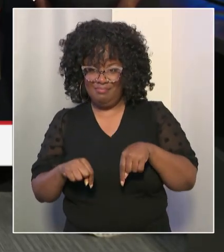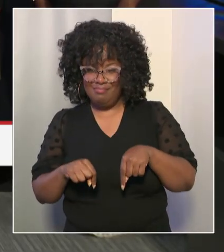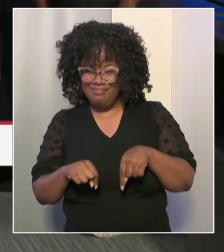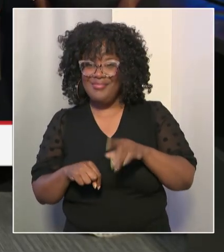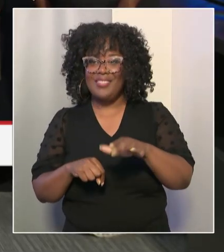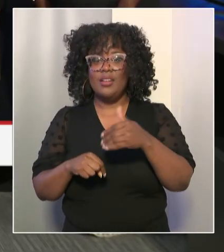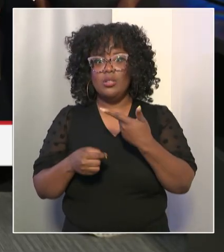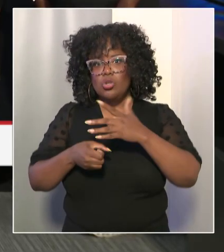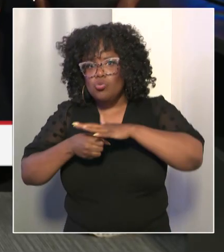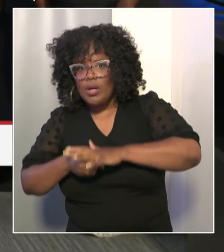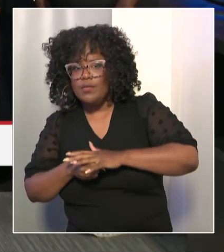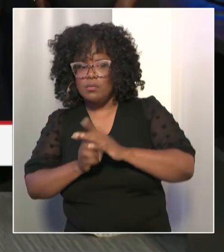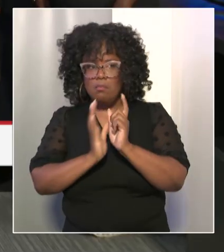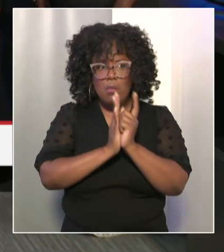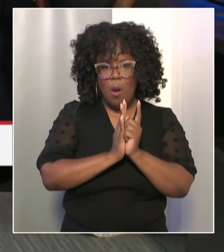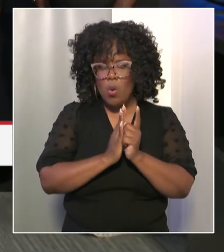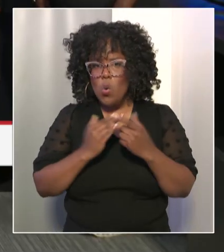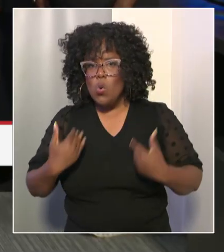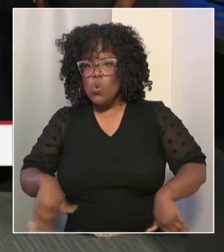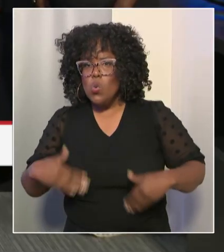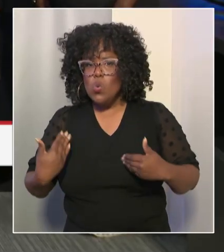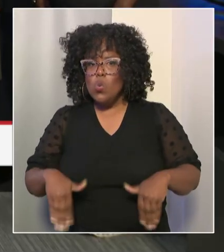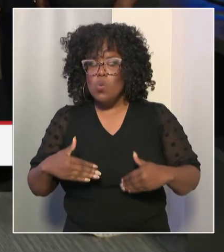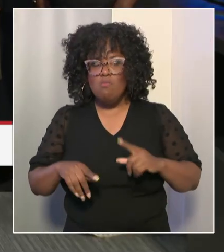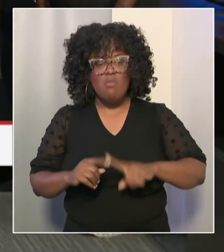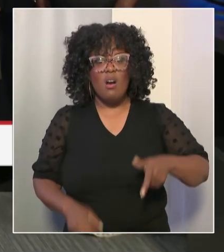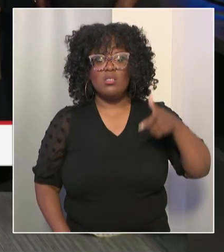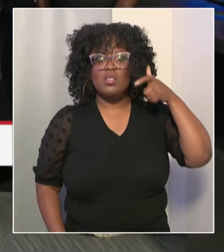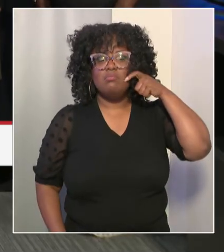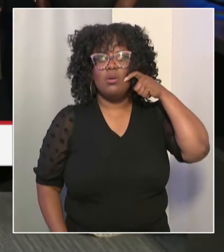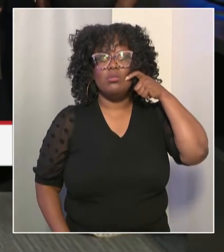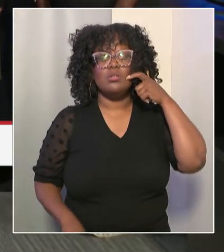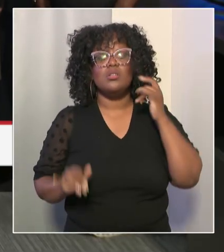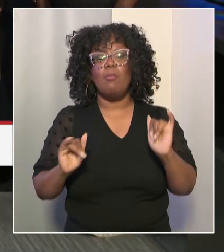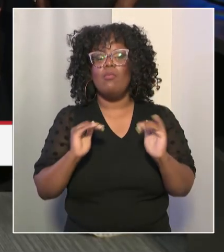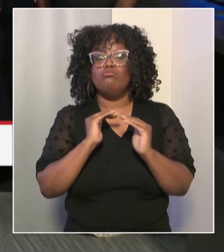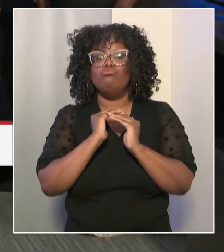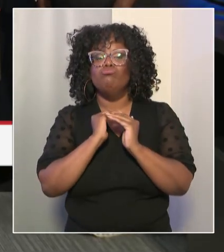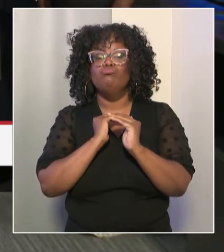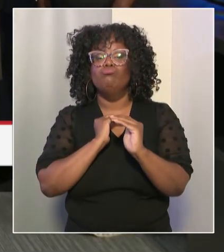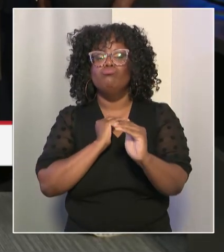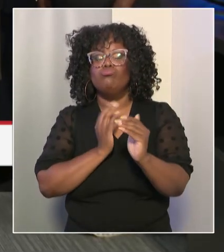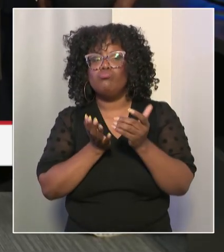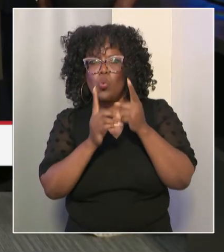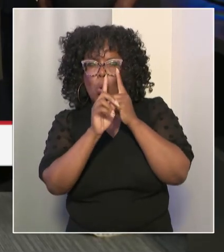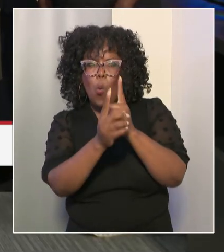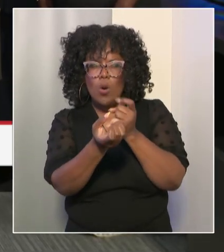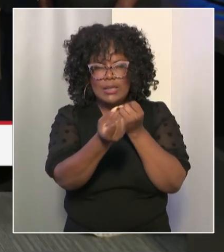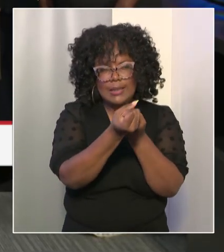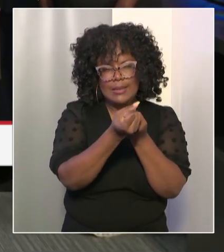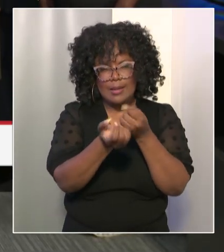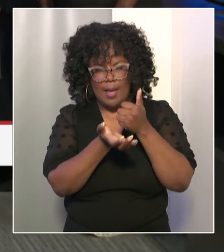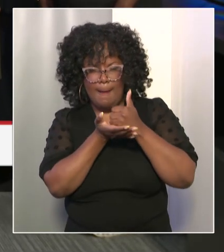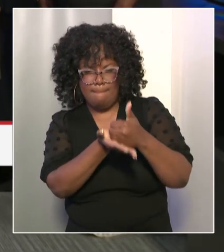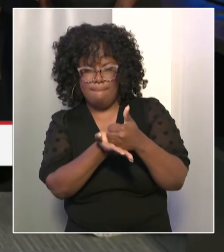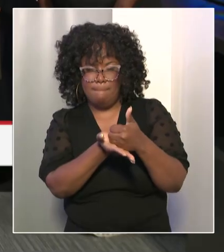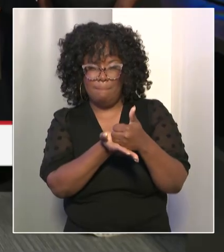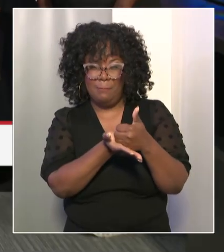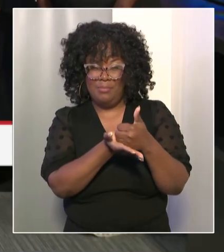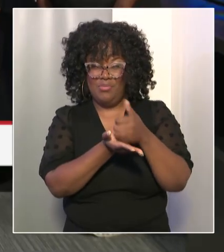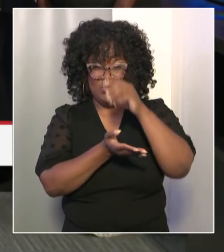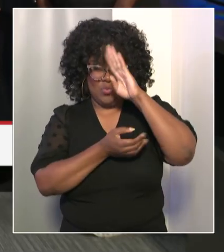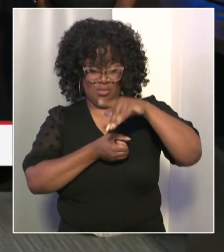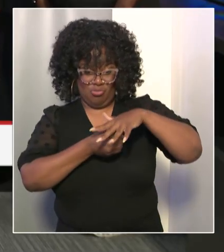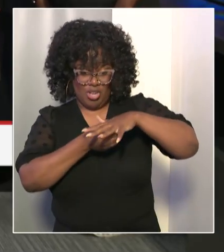in most cases, some very bad days in their lives. It's one of the most stressful jobs that you can have,